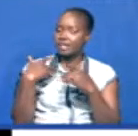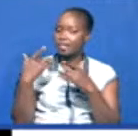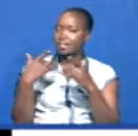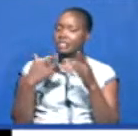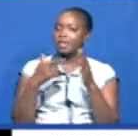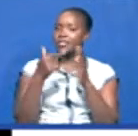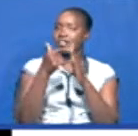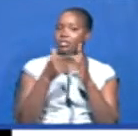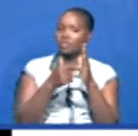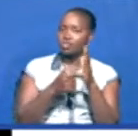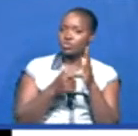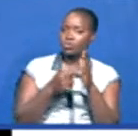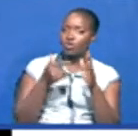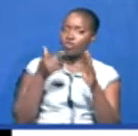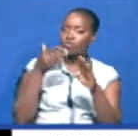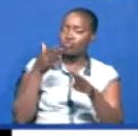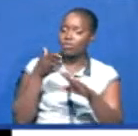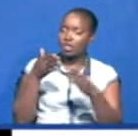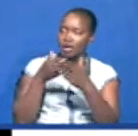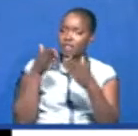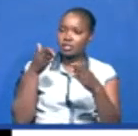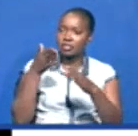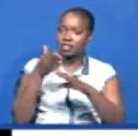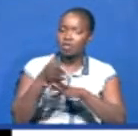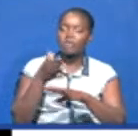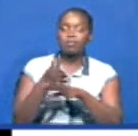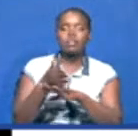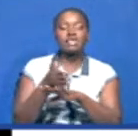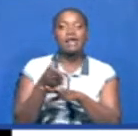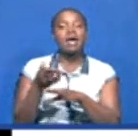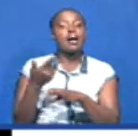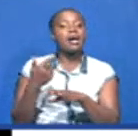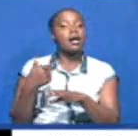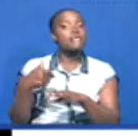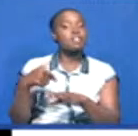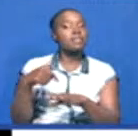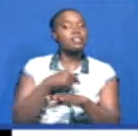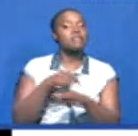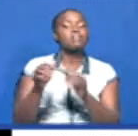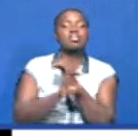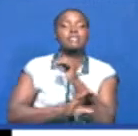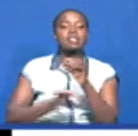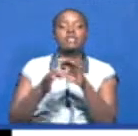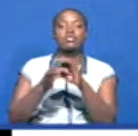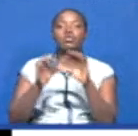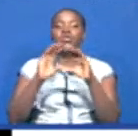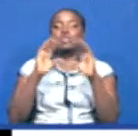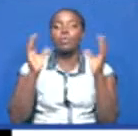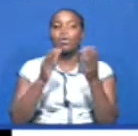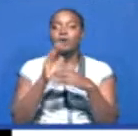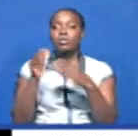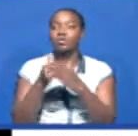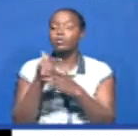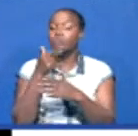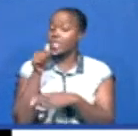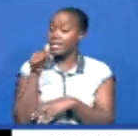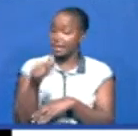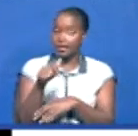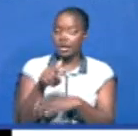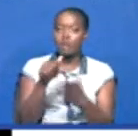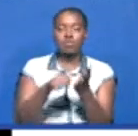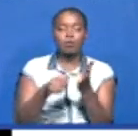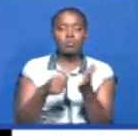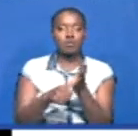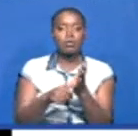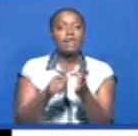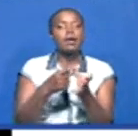anti-counterfeit, sensitizing ourselves as a country and joining the rest of the world to say that here is a problem. And then how do